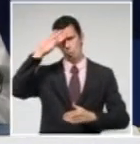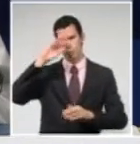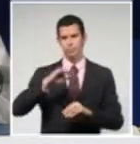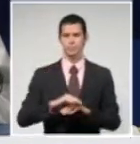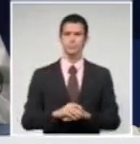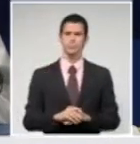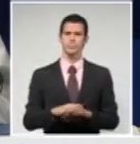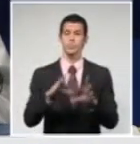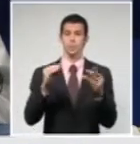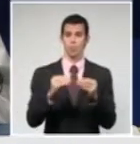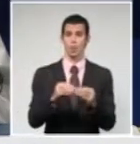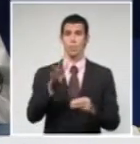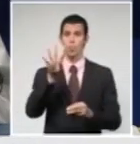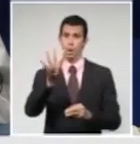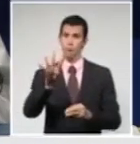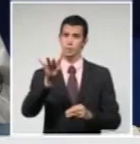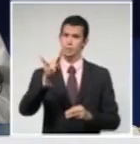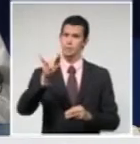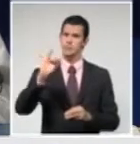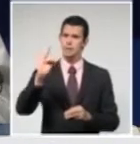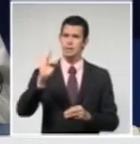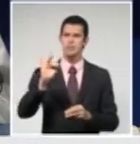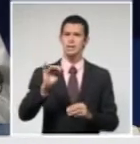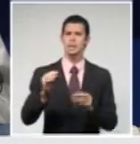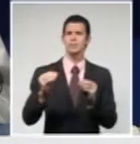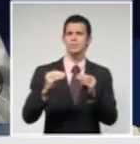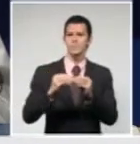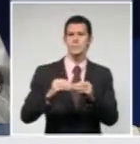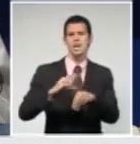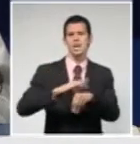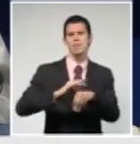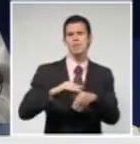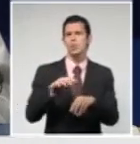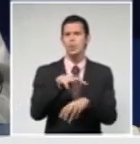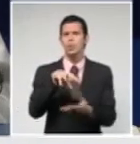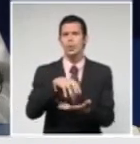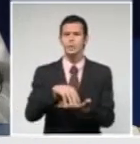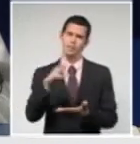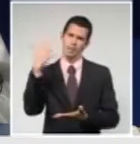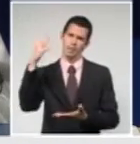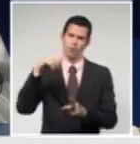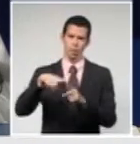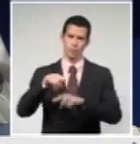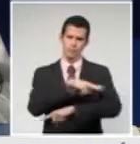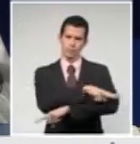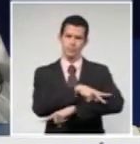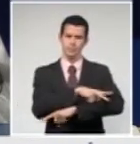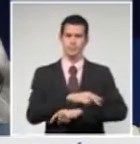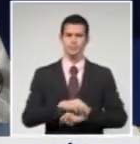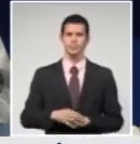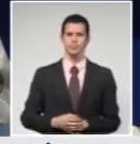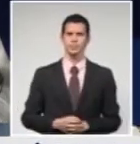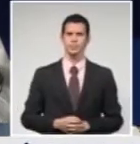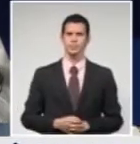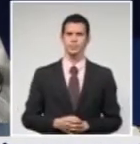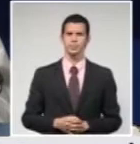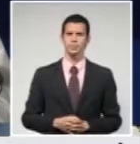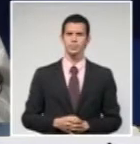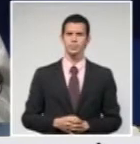all diagnosed cases on the island, while men account for 51.1%.